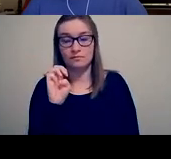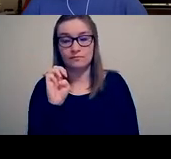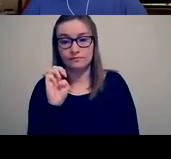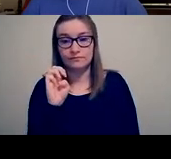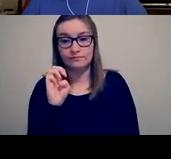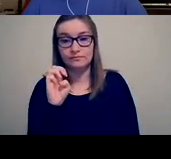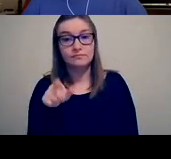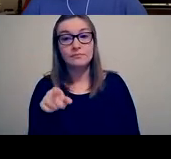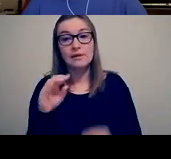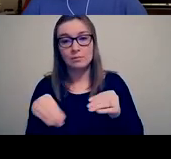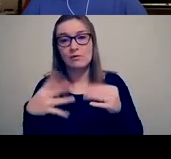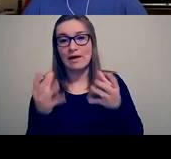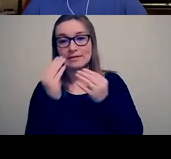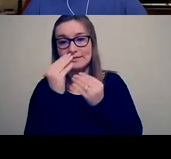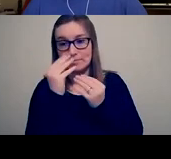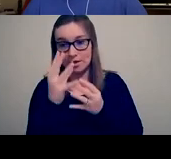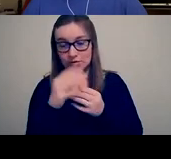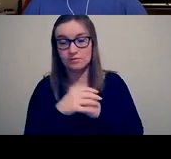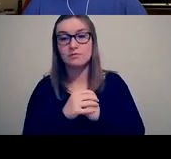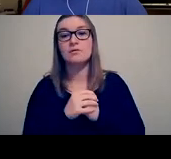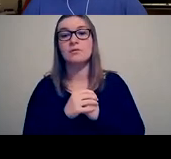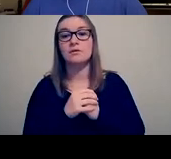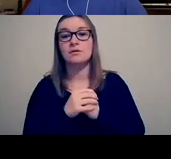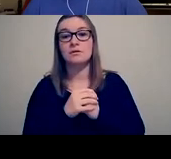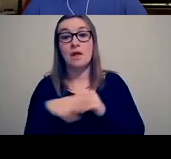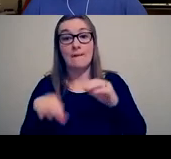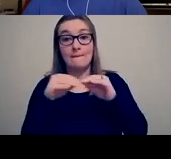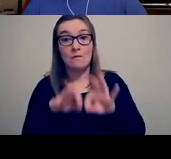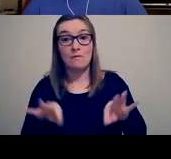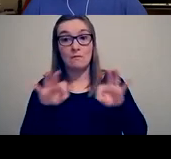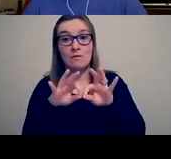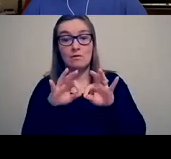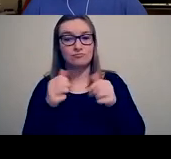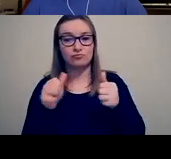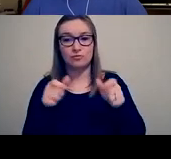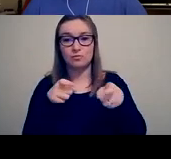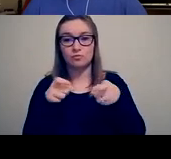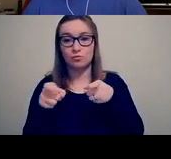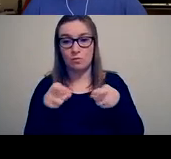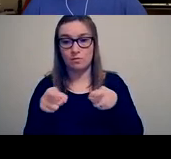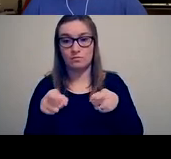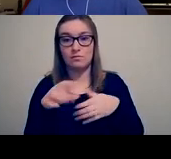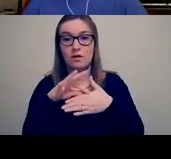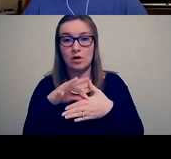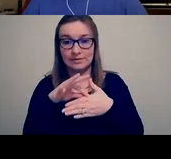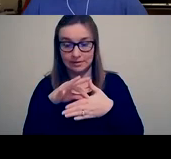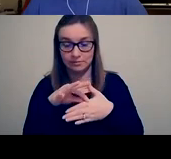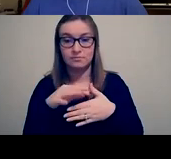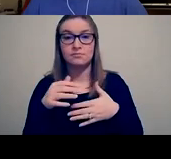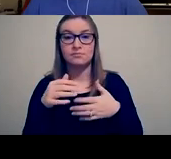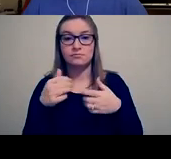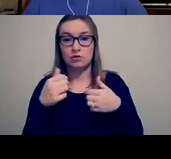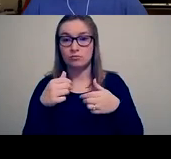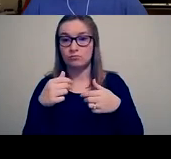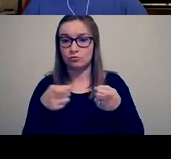It does provide information. What's more important is, can I control the content and control where I'm on the